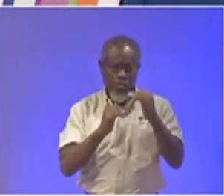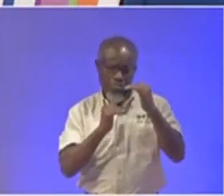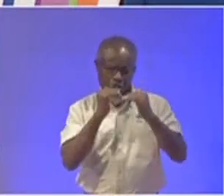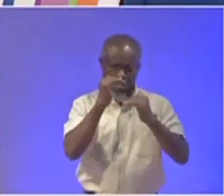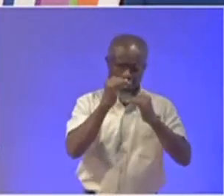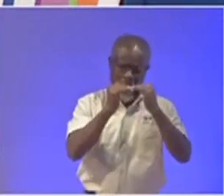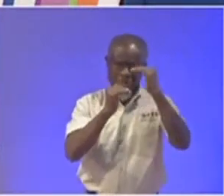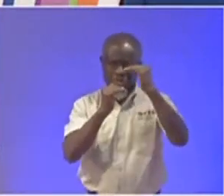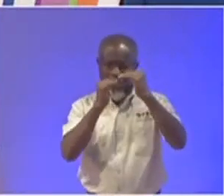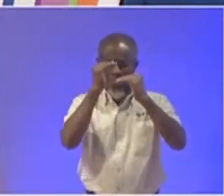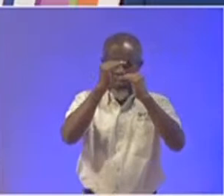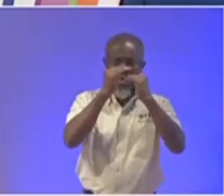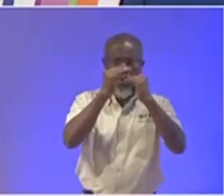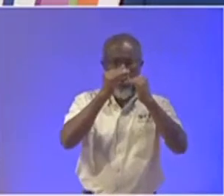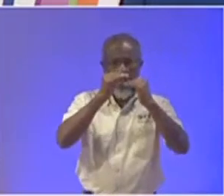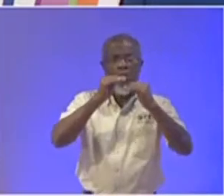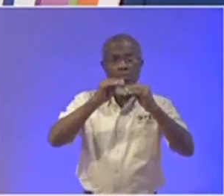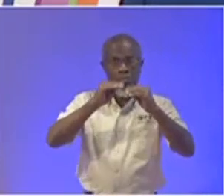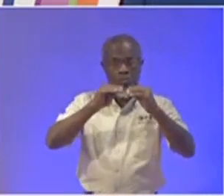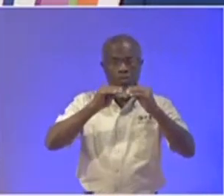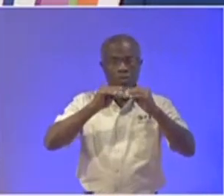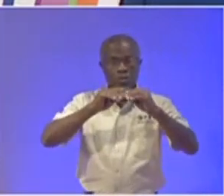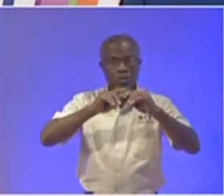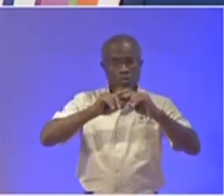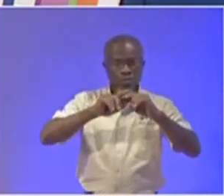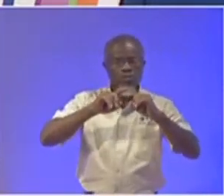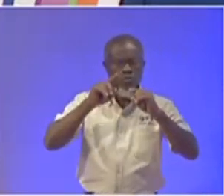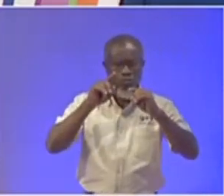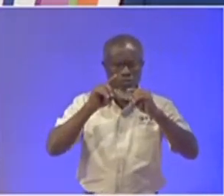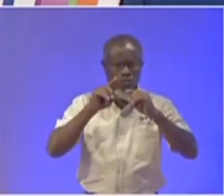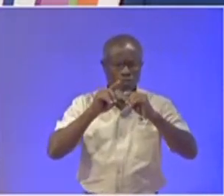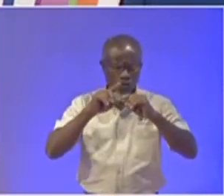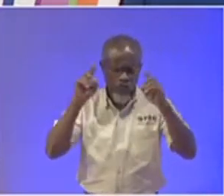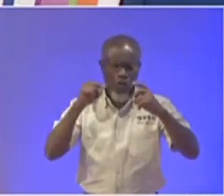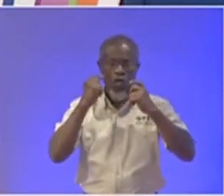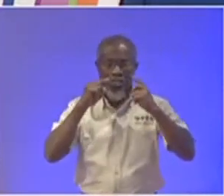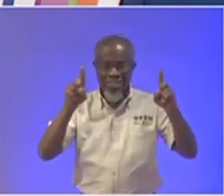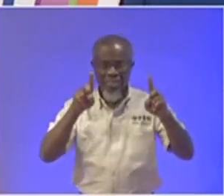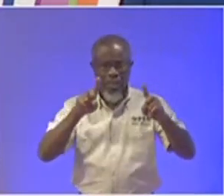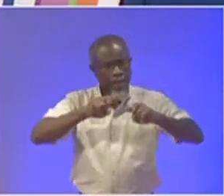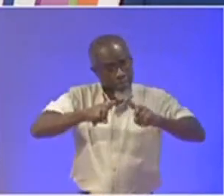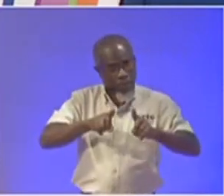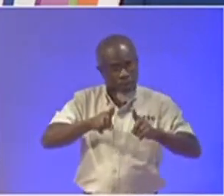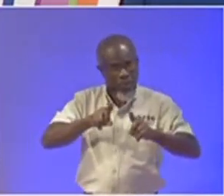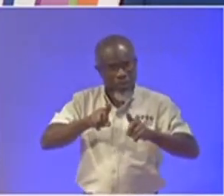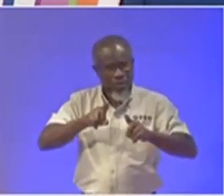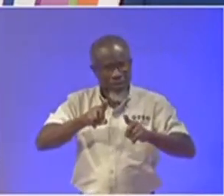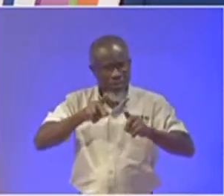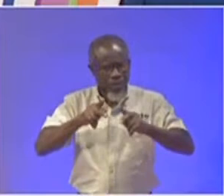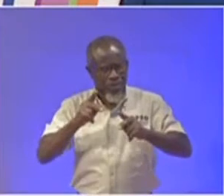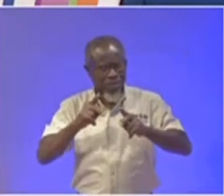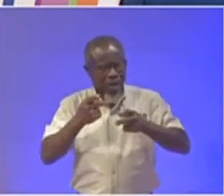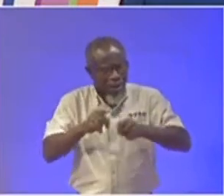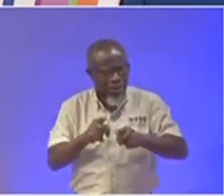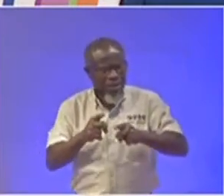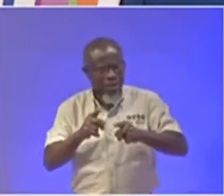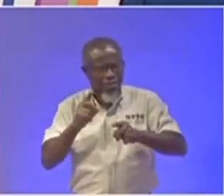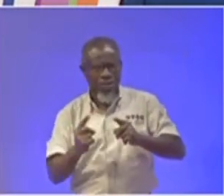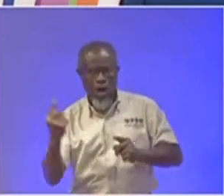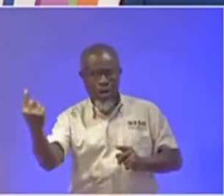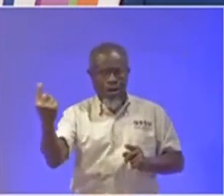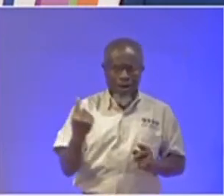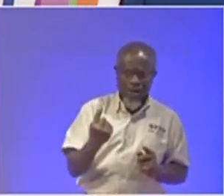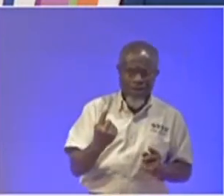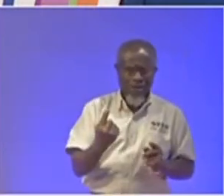this moment that just sends that message home. And that is the moment for somebody coming in. And